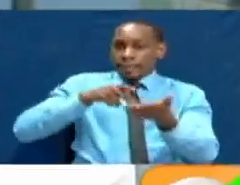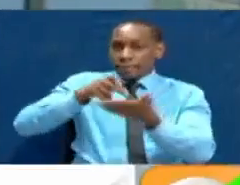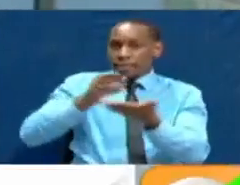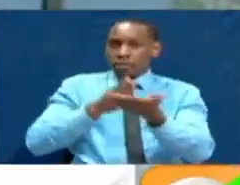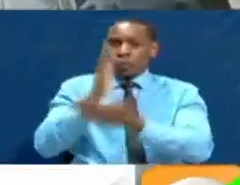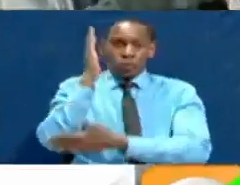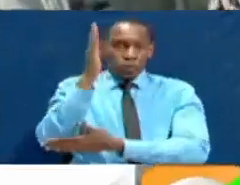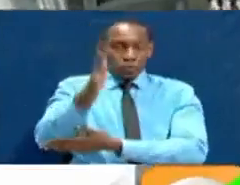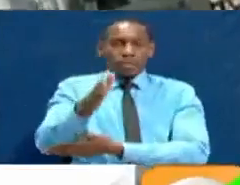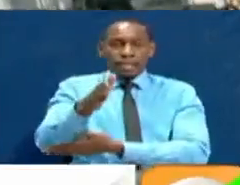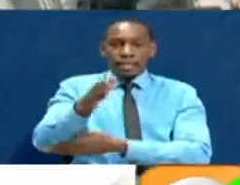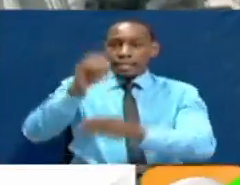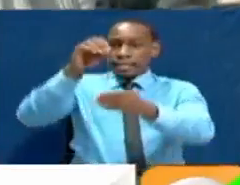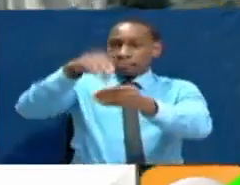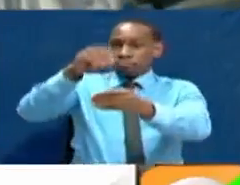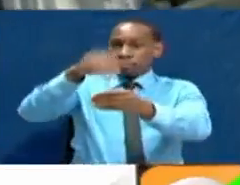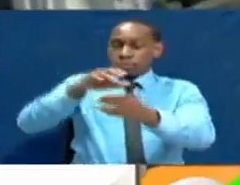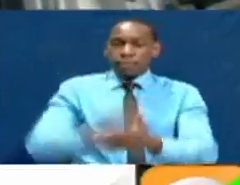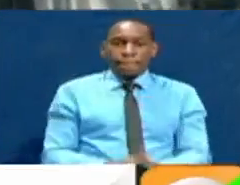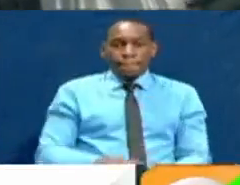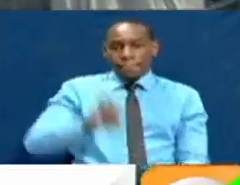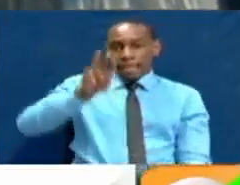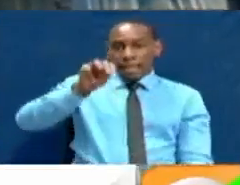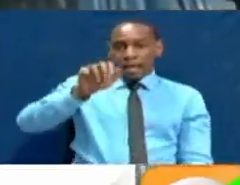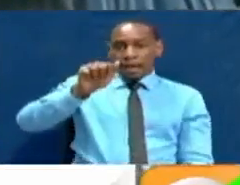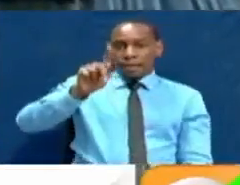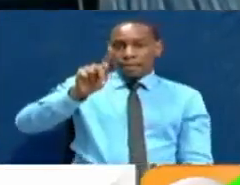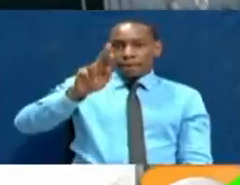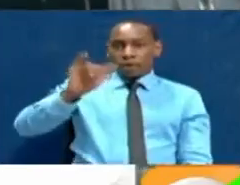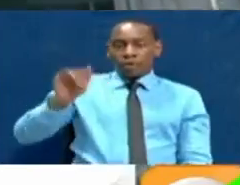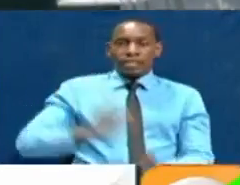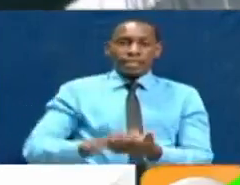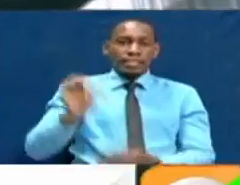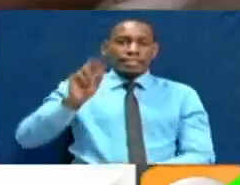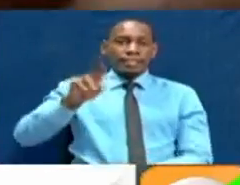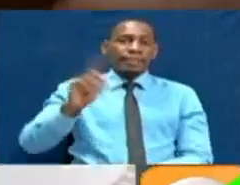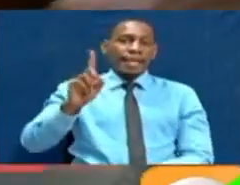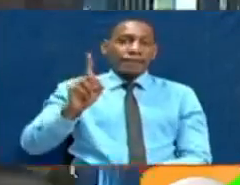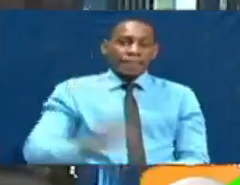through direct remittances. Makori Ongechi, Citizen TV, Nairobi.